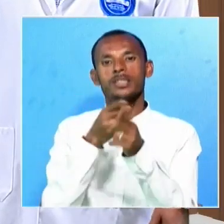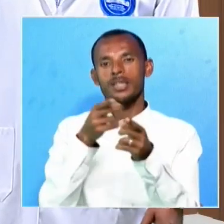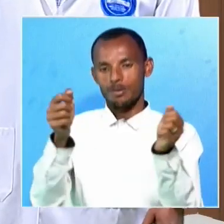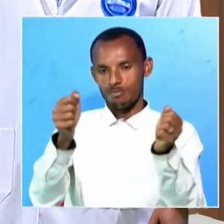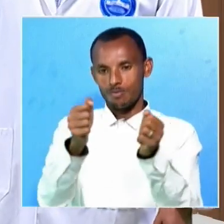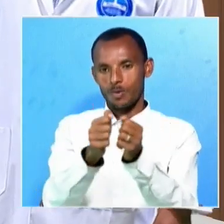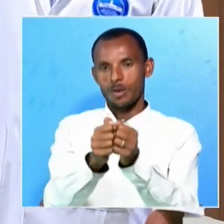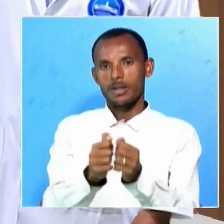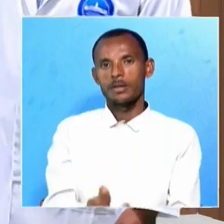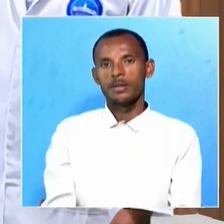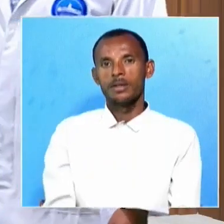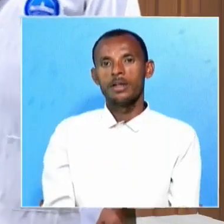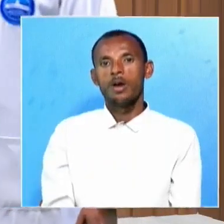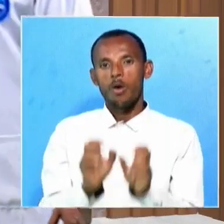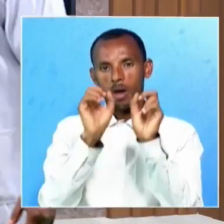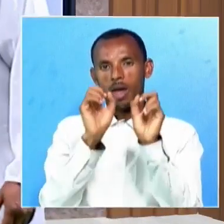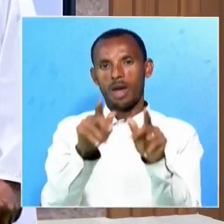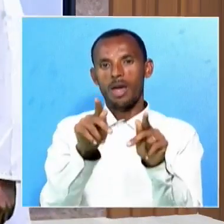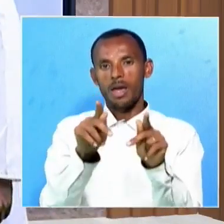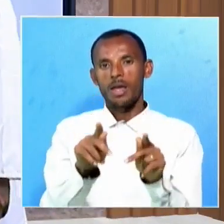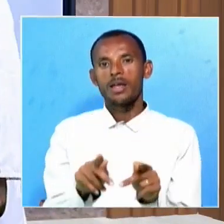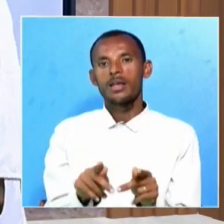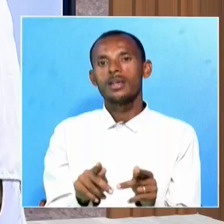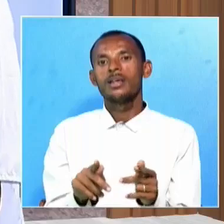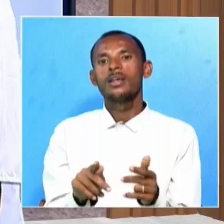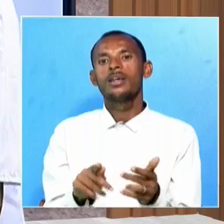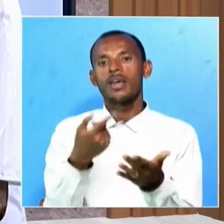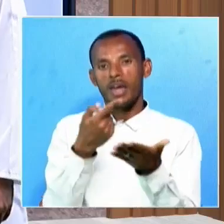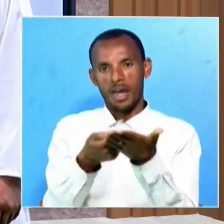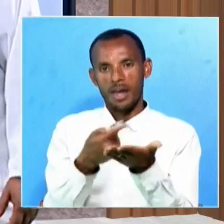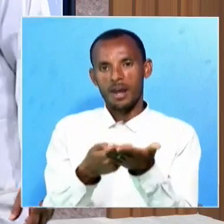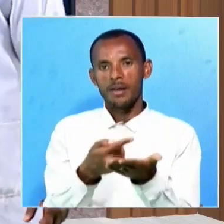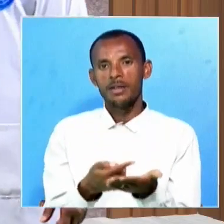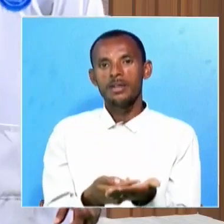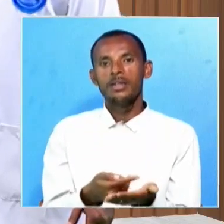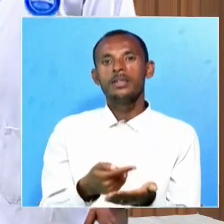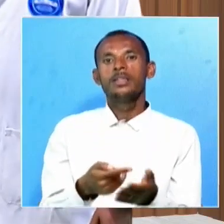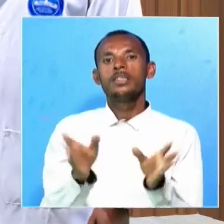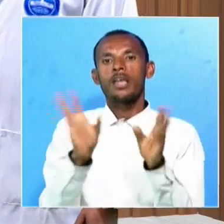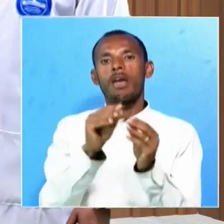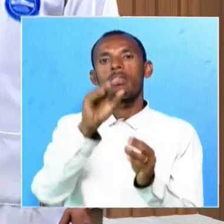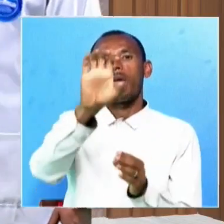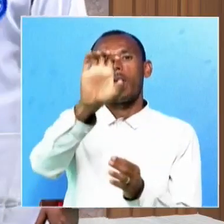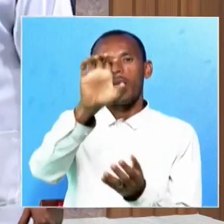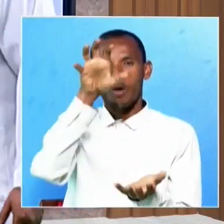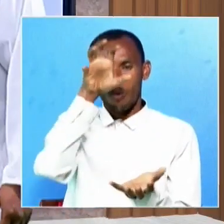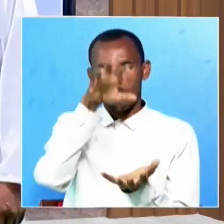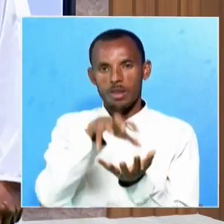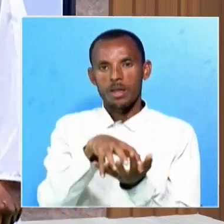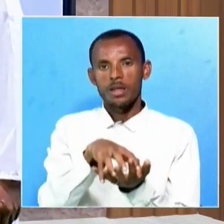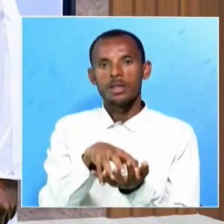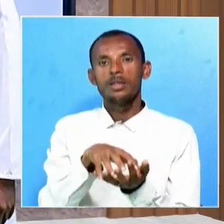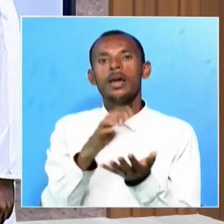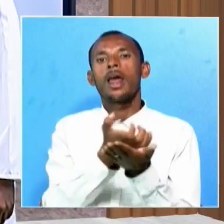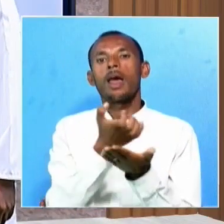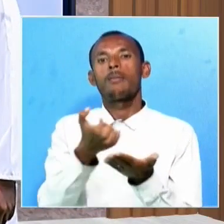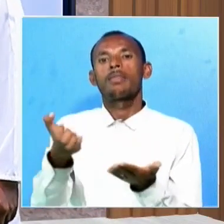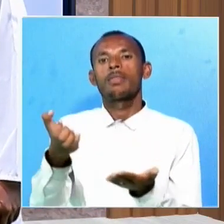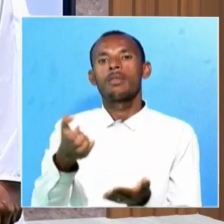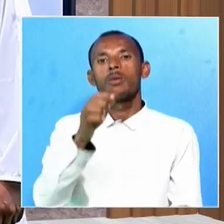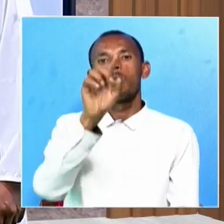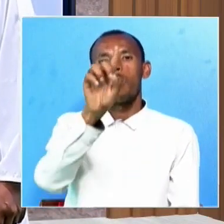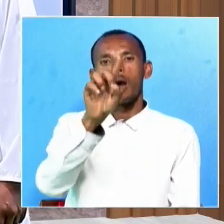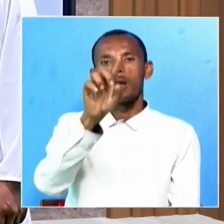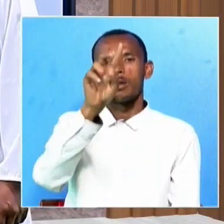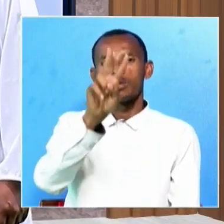together. Okay, as you can see here, set E contains the elements